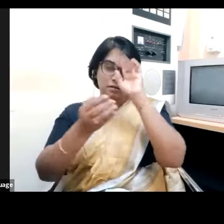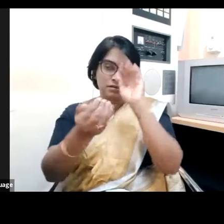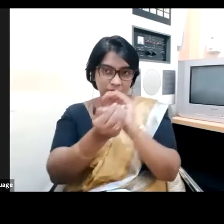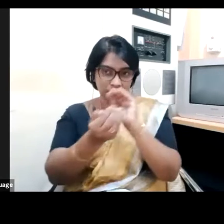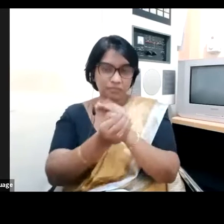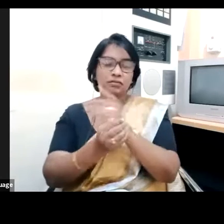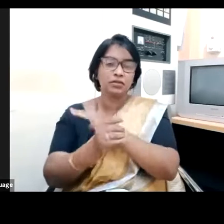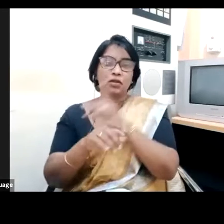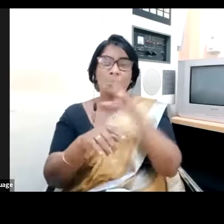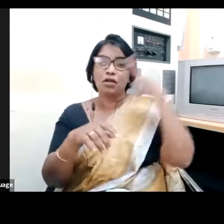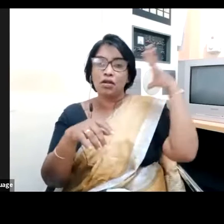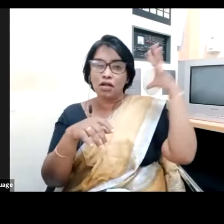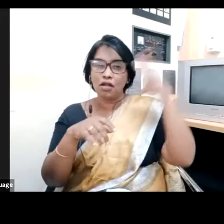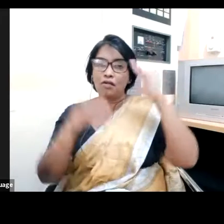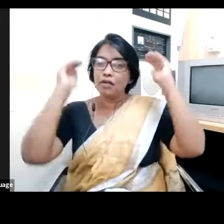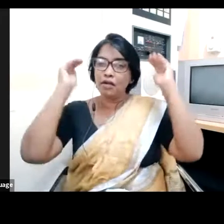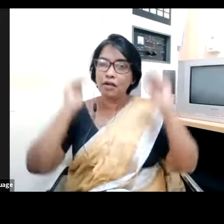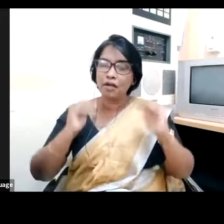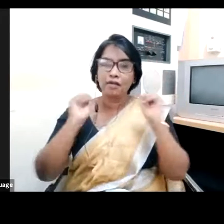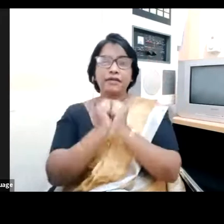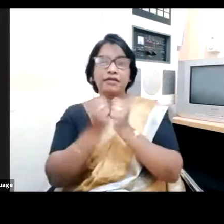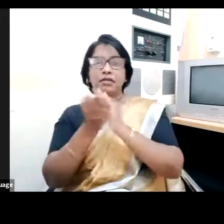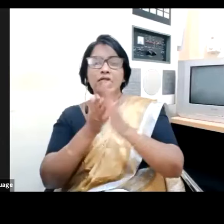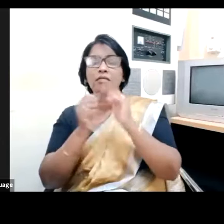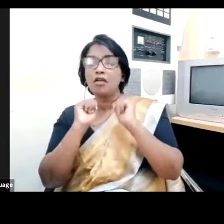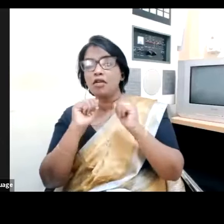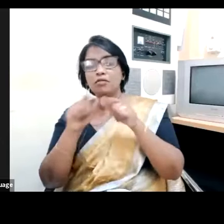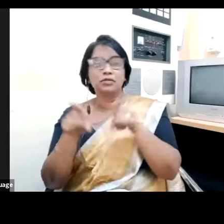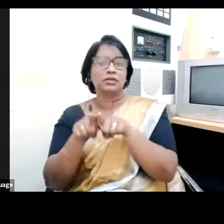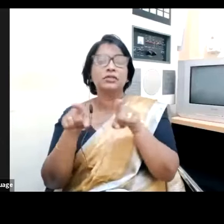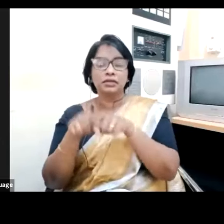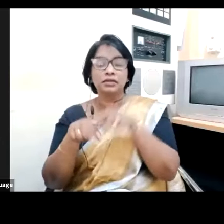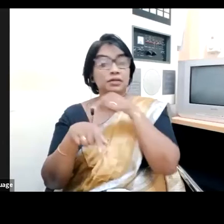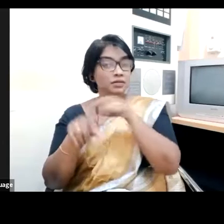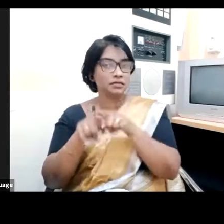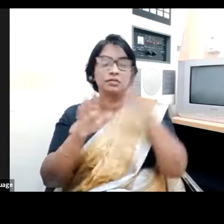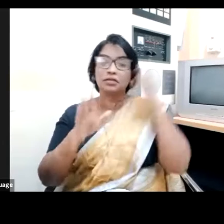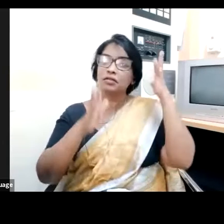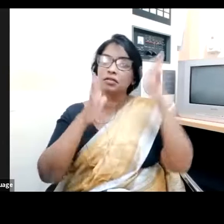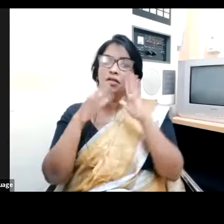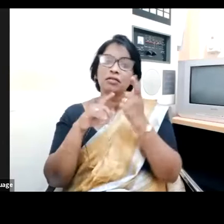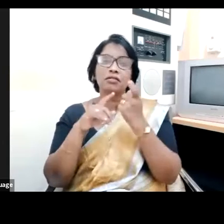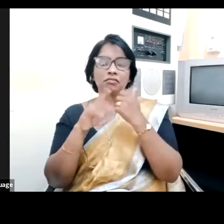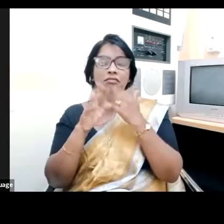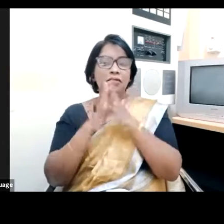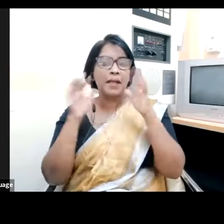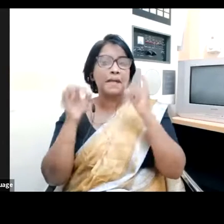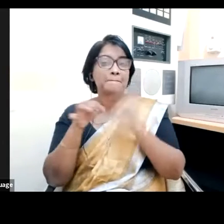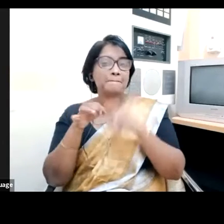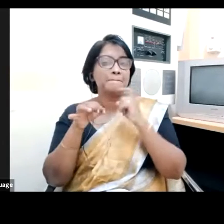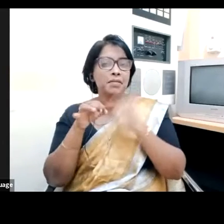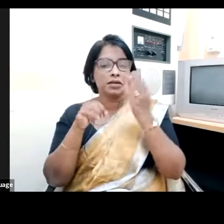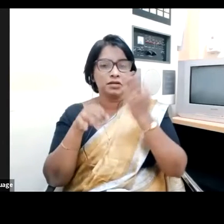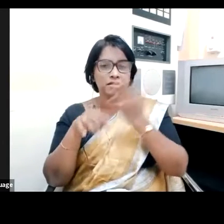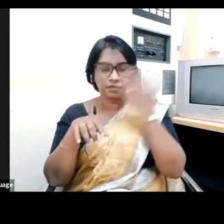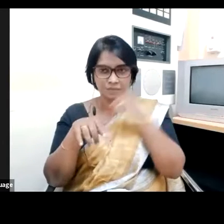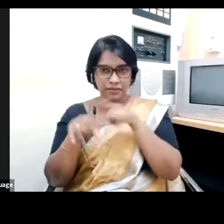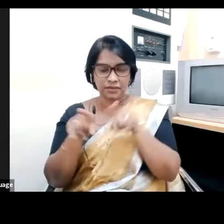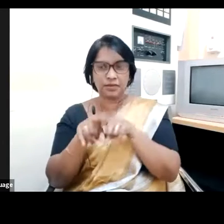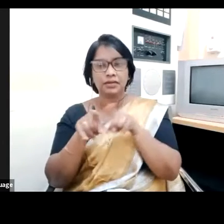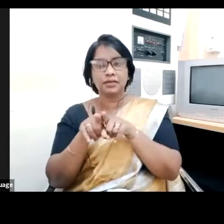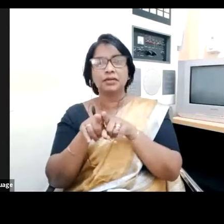devastate global economies like never before. And let's not forget, every